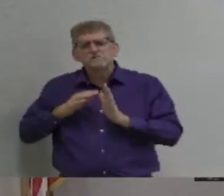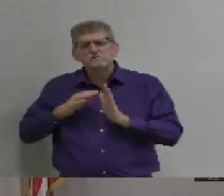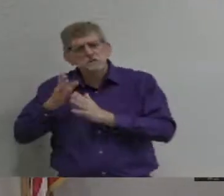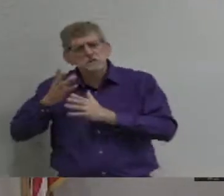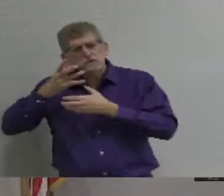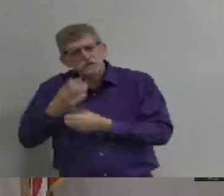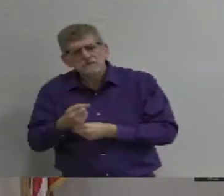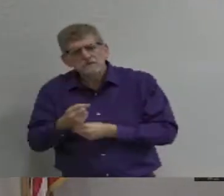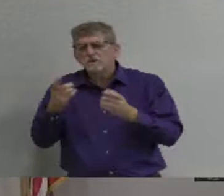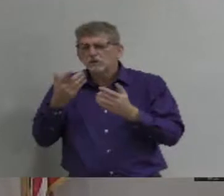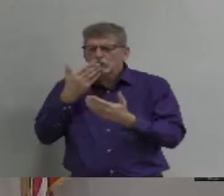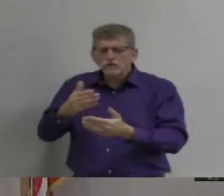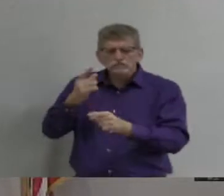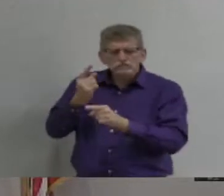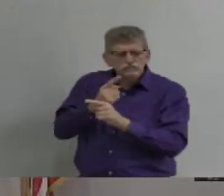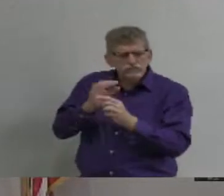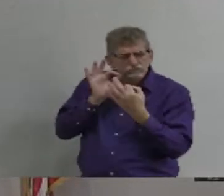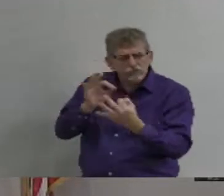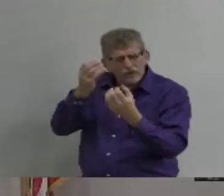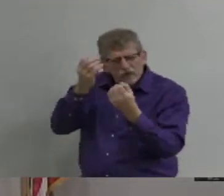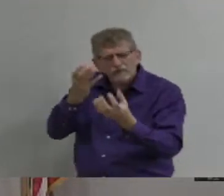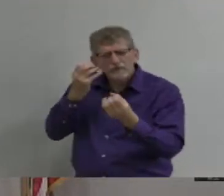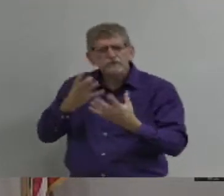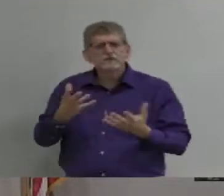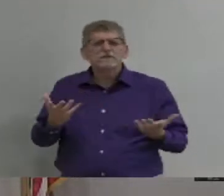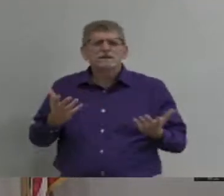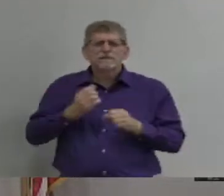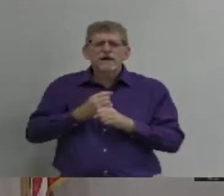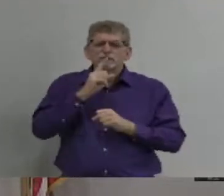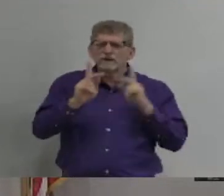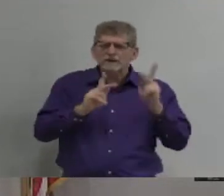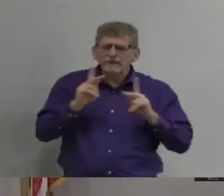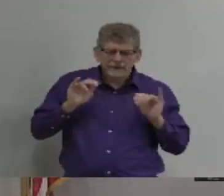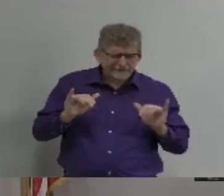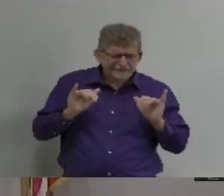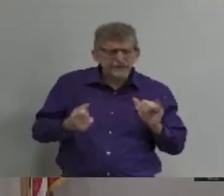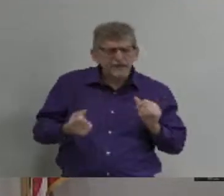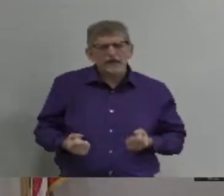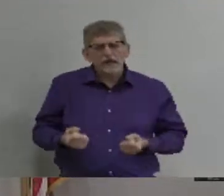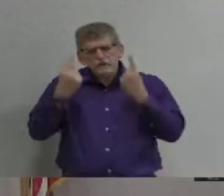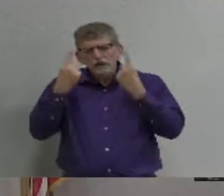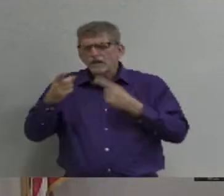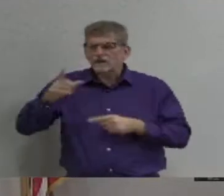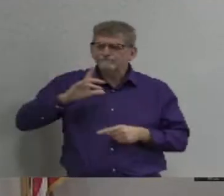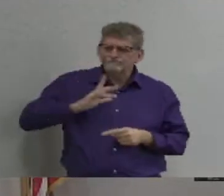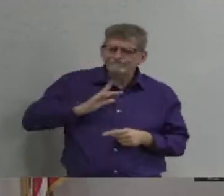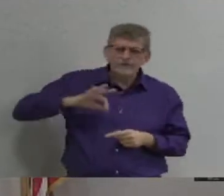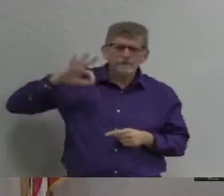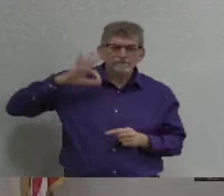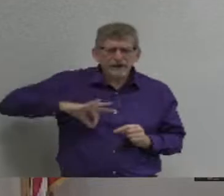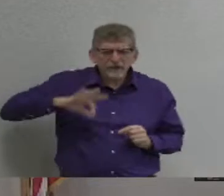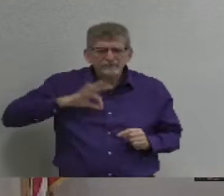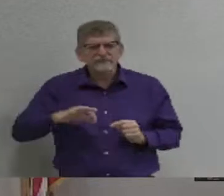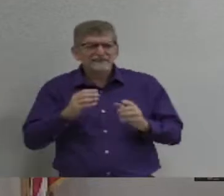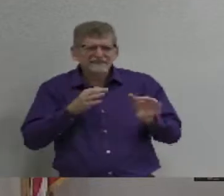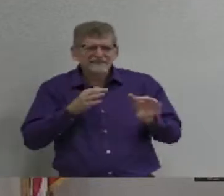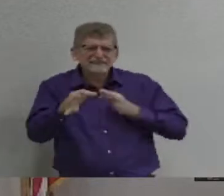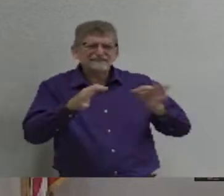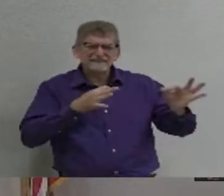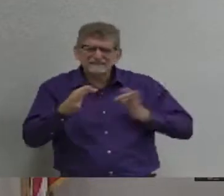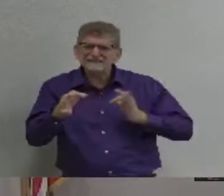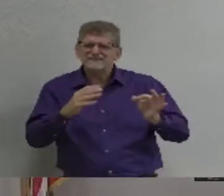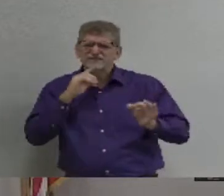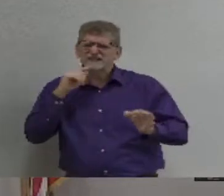sources, so they understand the benefits of the vaccine and really how important the vaccine